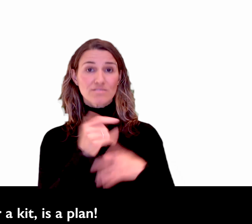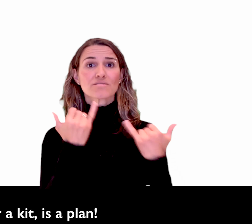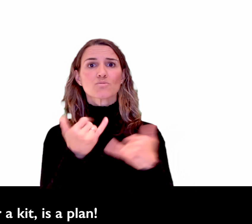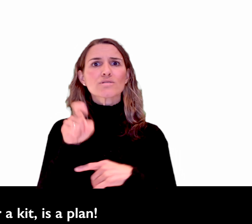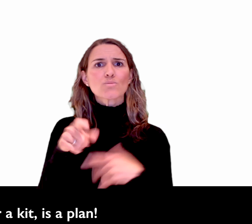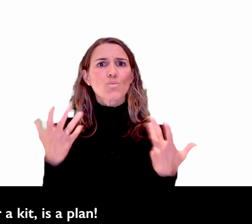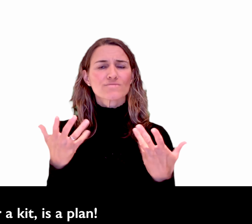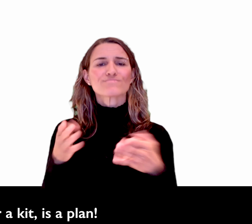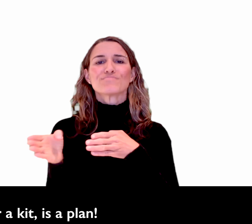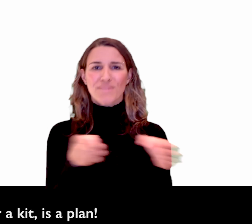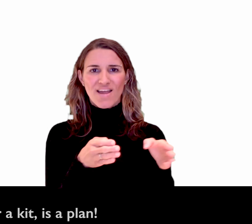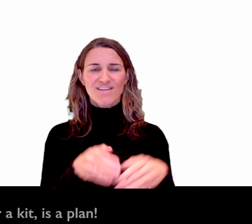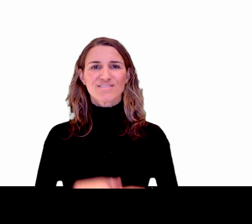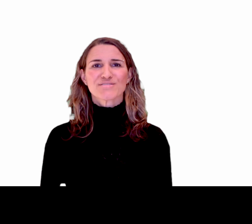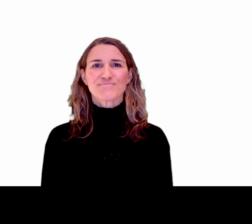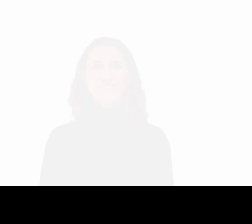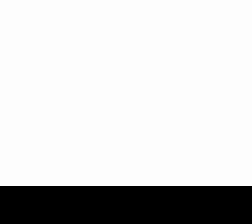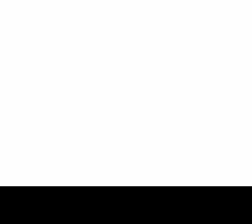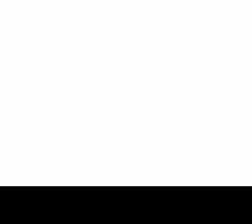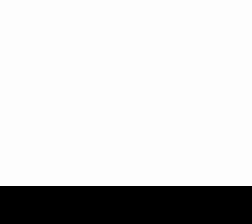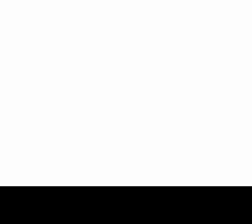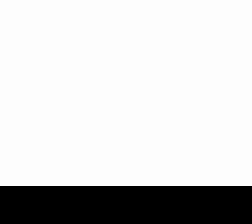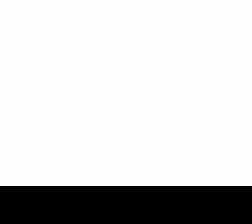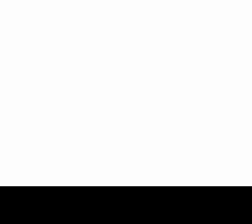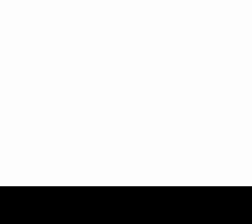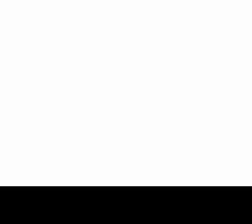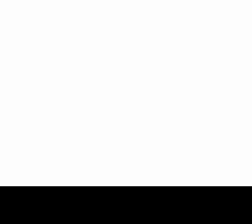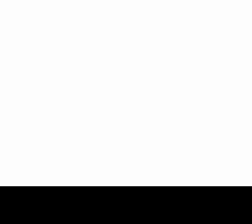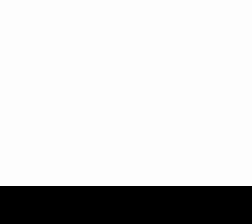after a kit is a plan.